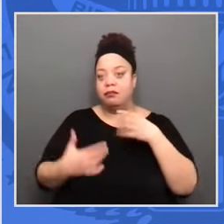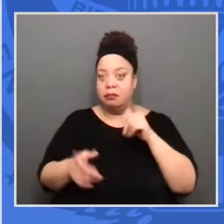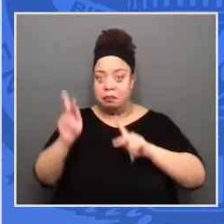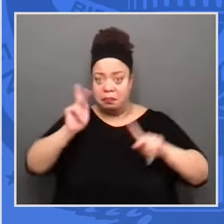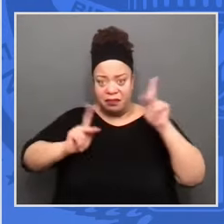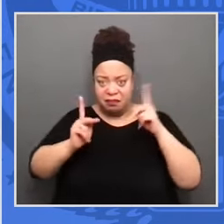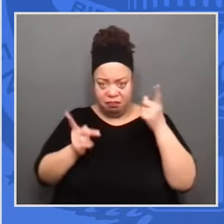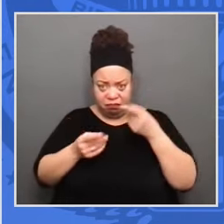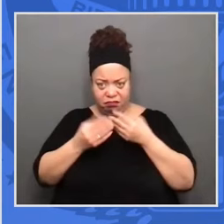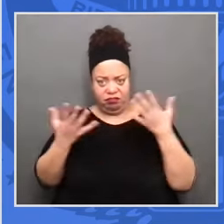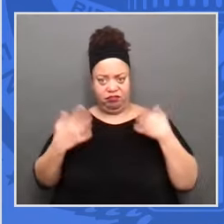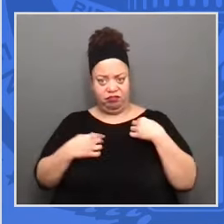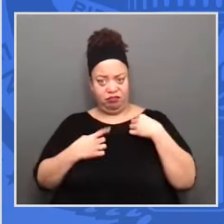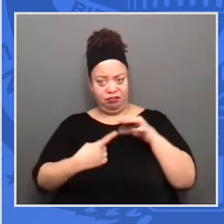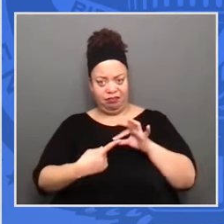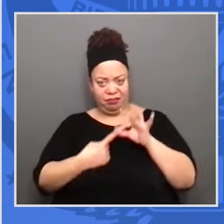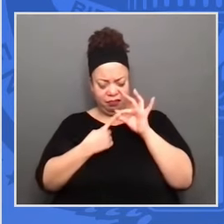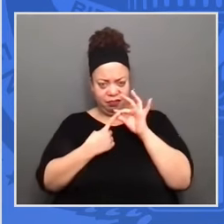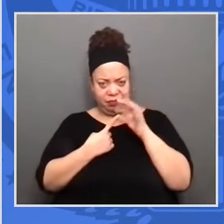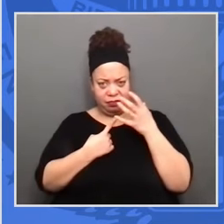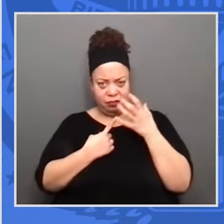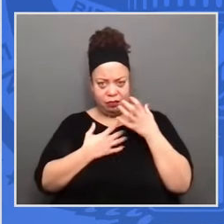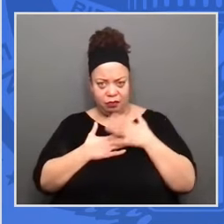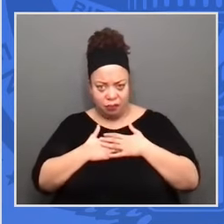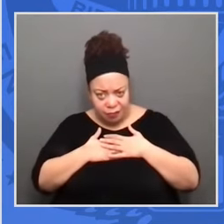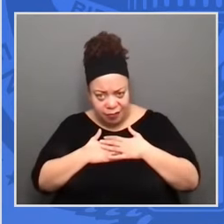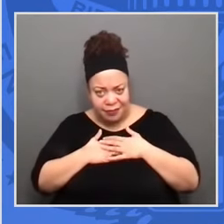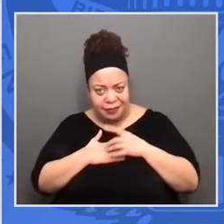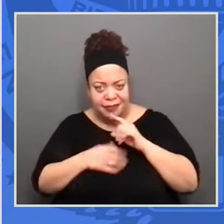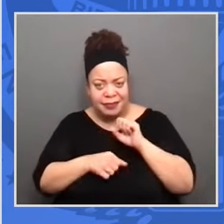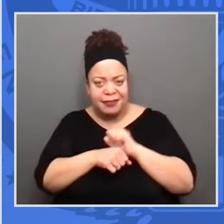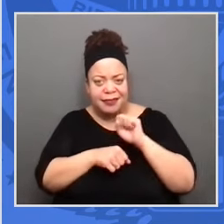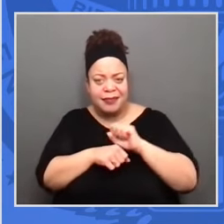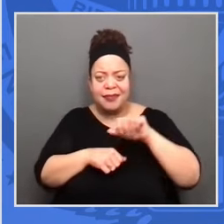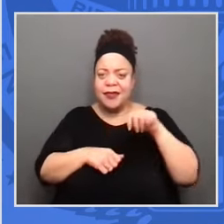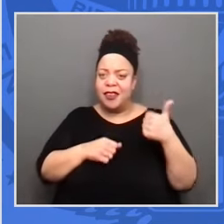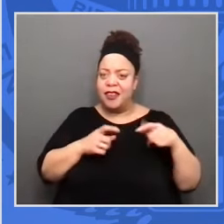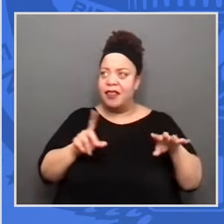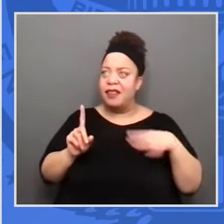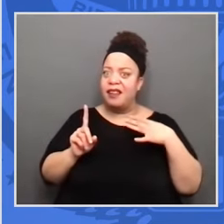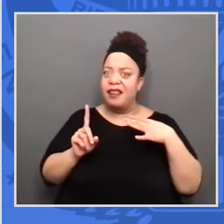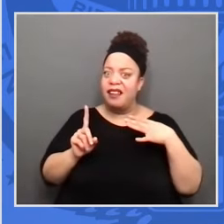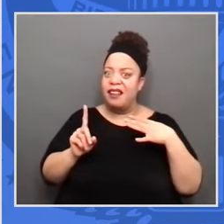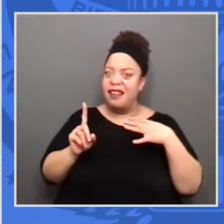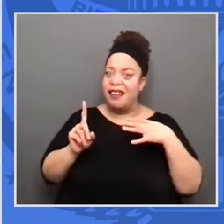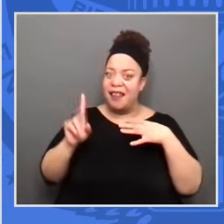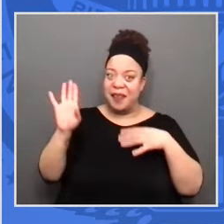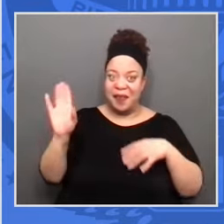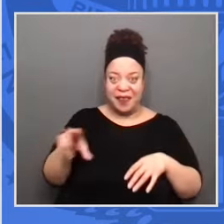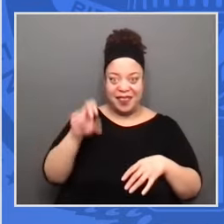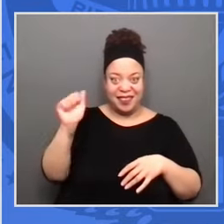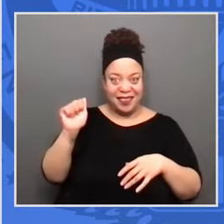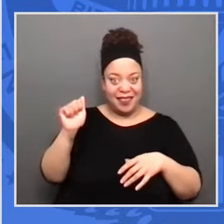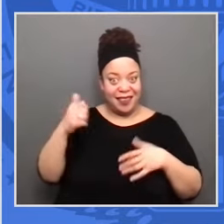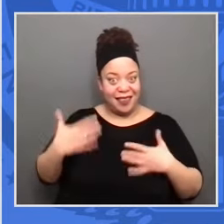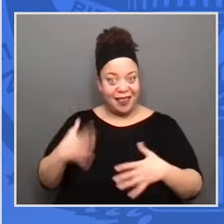the world, this every four-year ceremony we accept as normal is nothing less than a miracle.